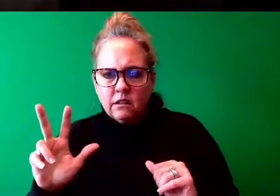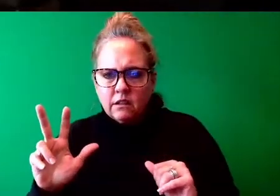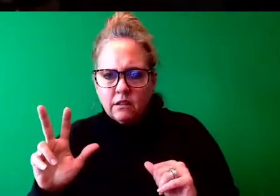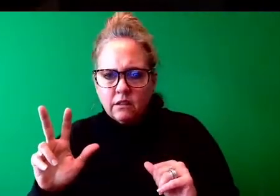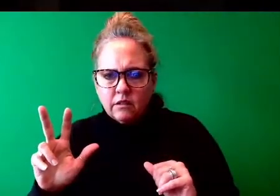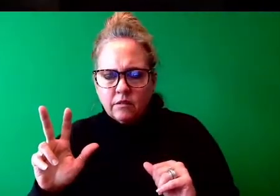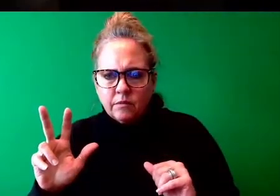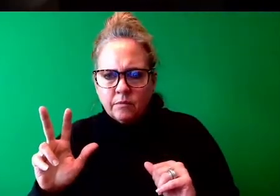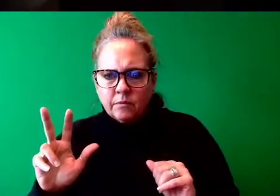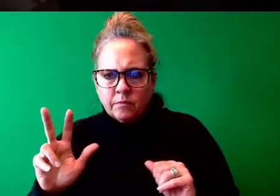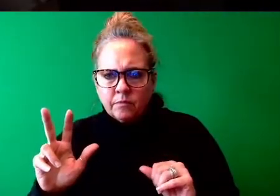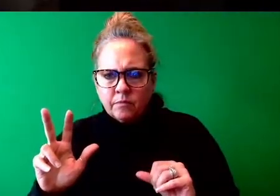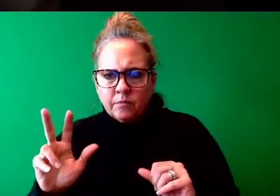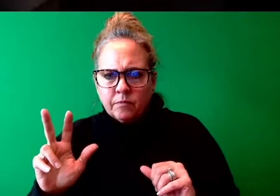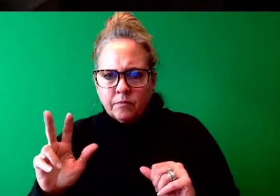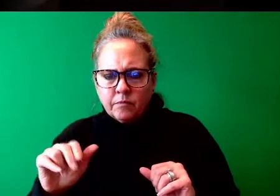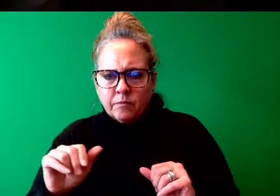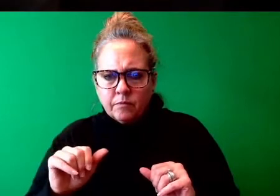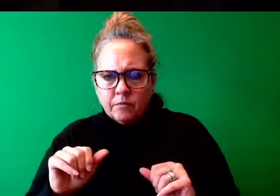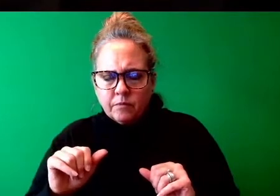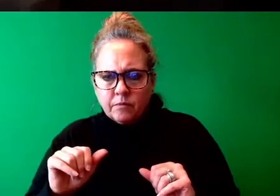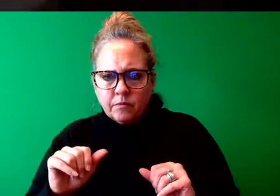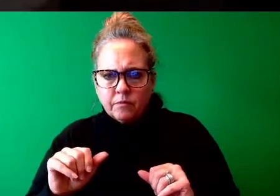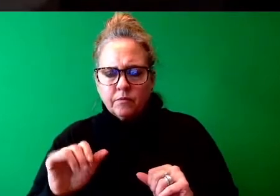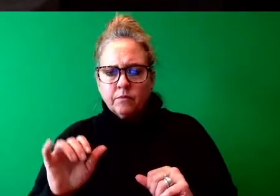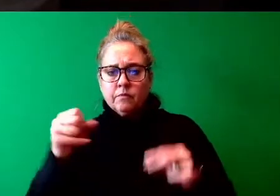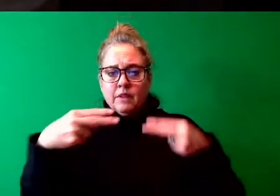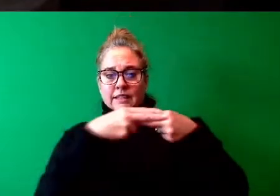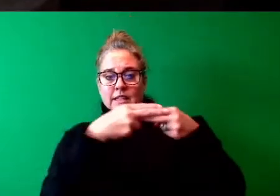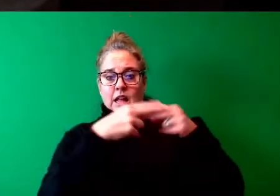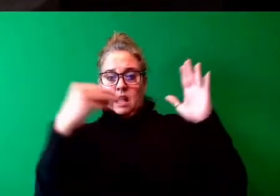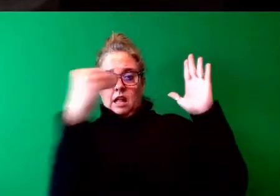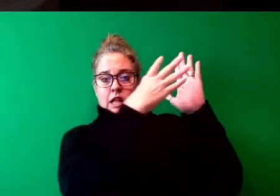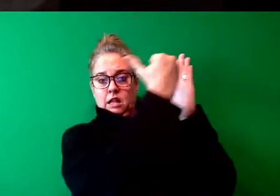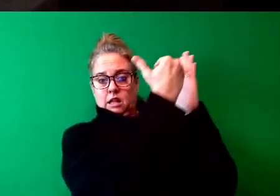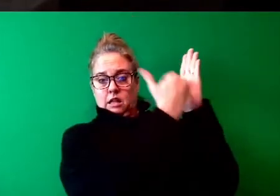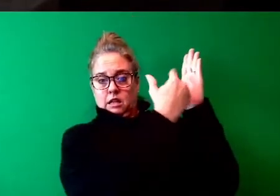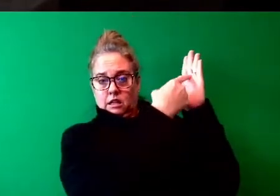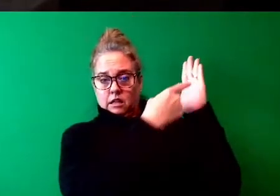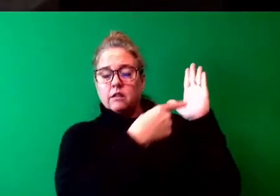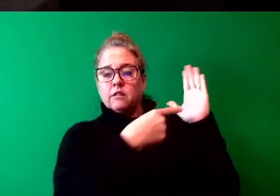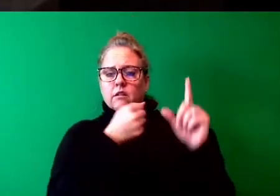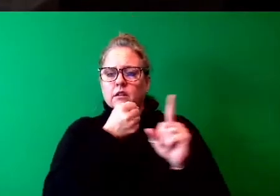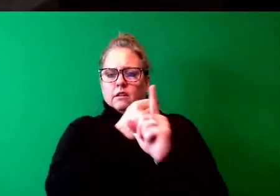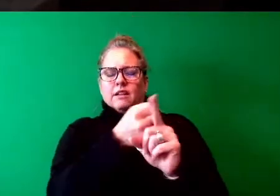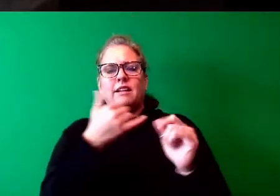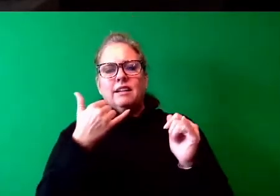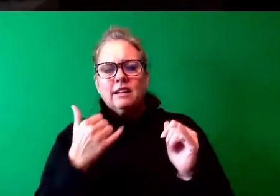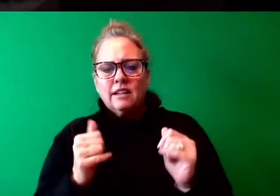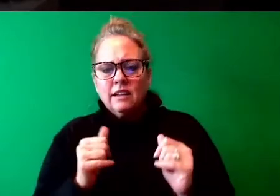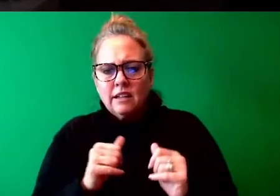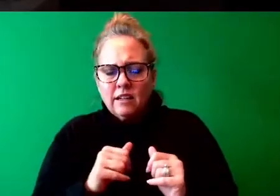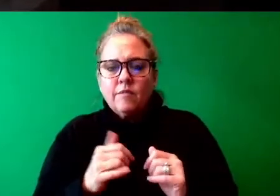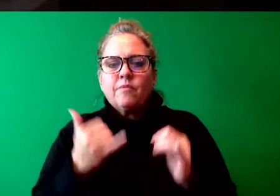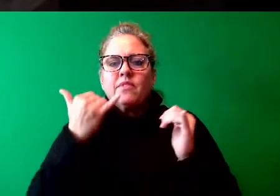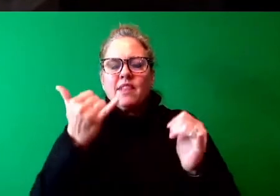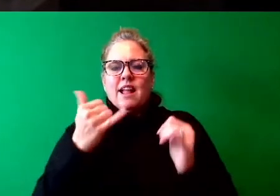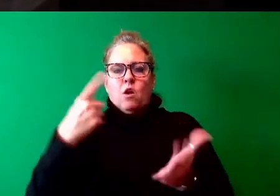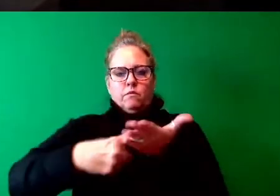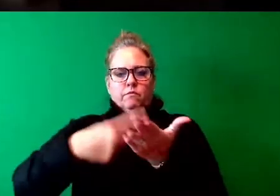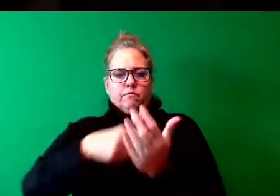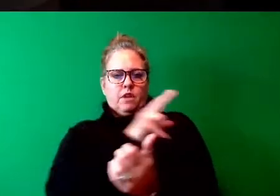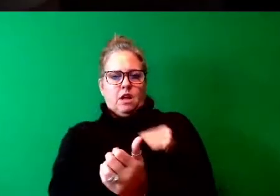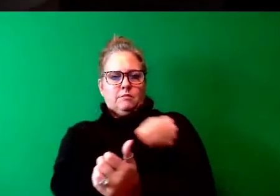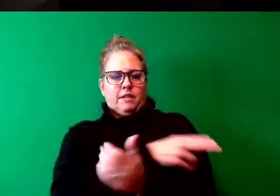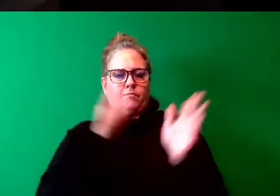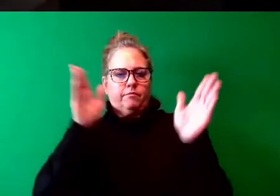below. Next slide, please. This slide is mimicking the incidence, except now we're talking about hospitalizations. We know